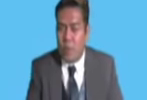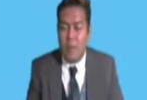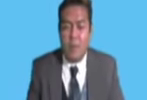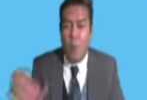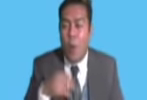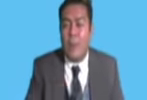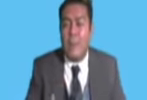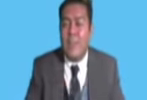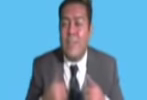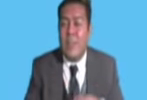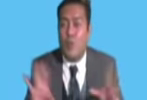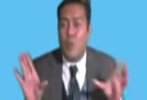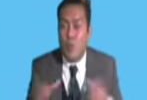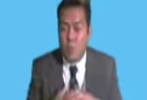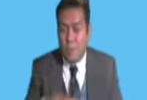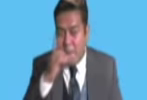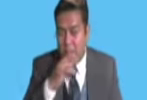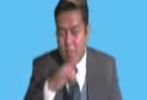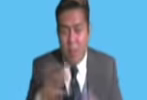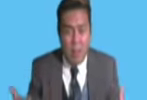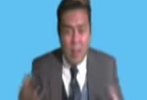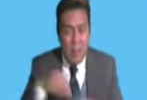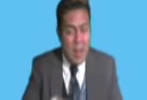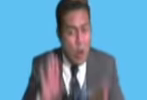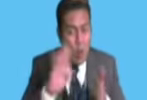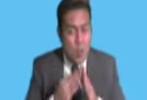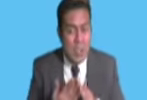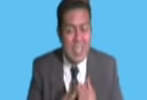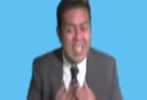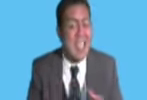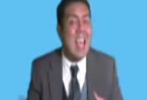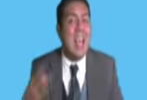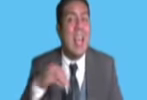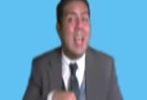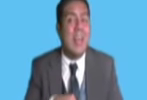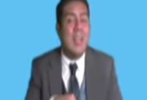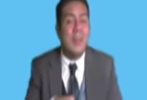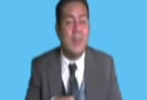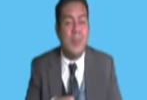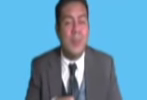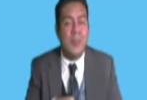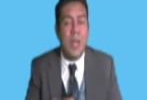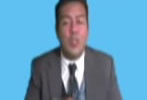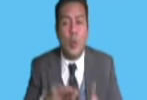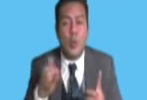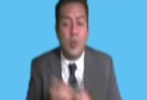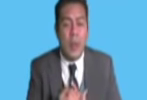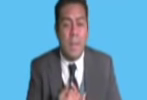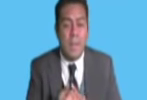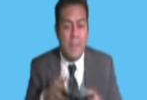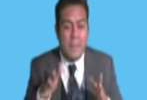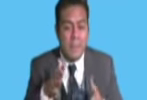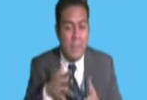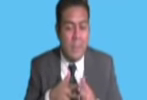the different groups of people in our community, economically disadvantaged groups, socially